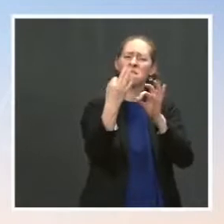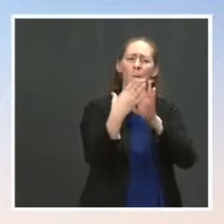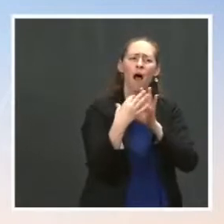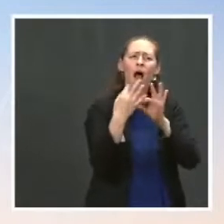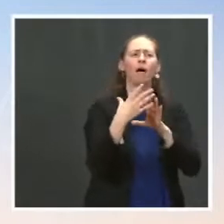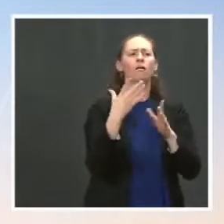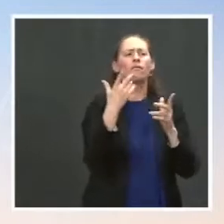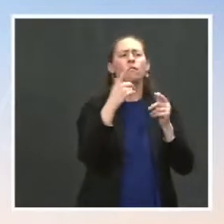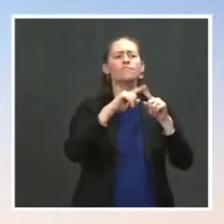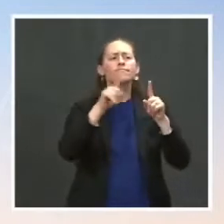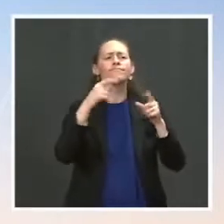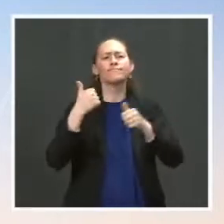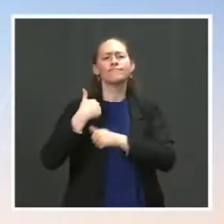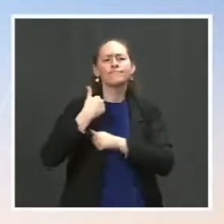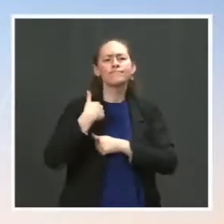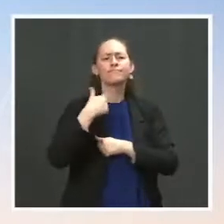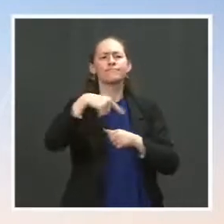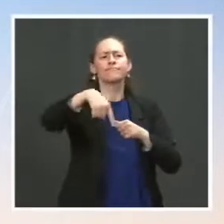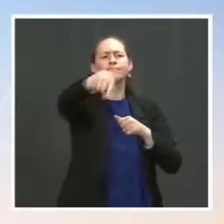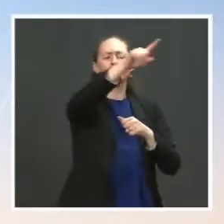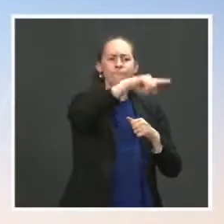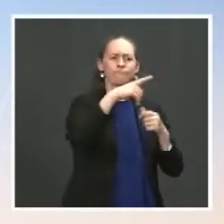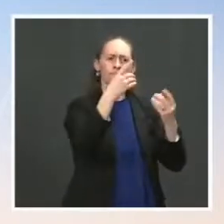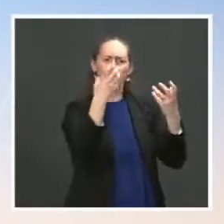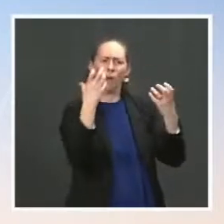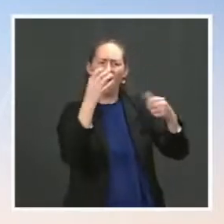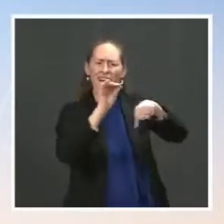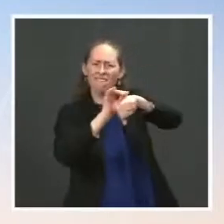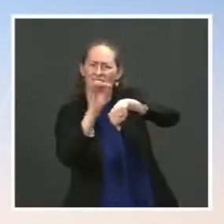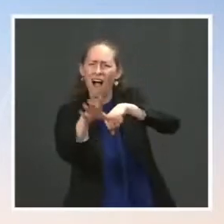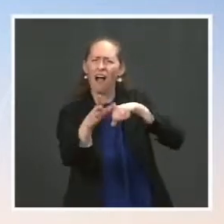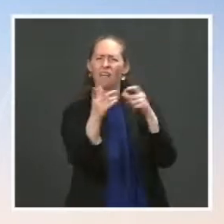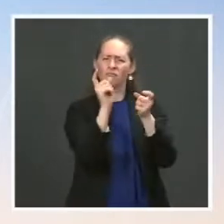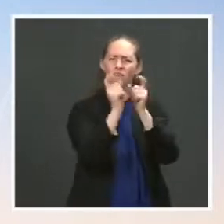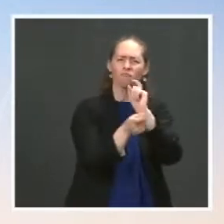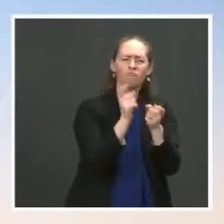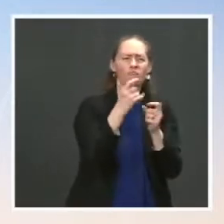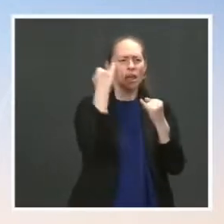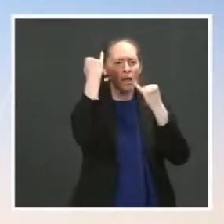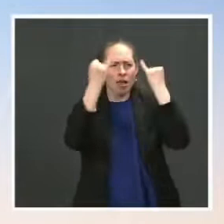his diplomatic leadership, and also our partners and friends around the world